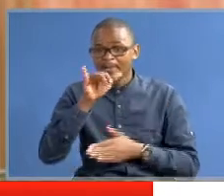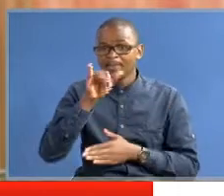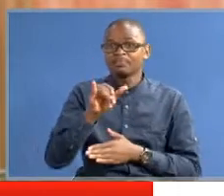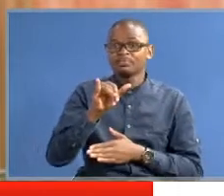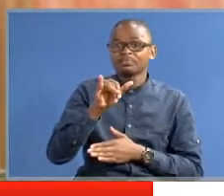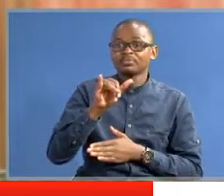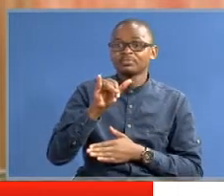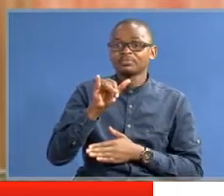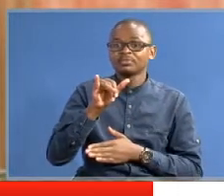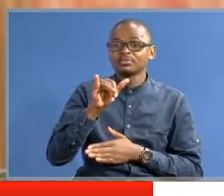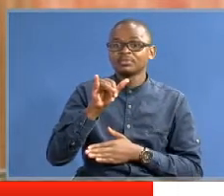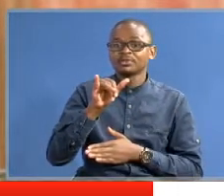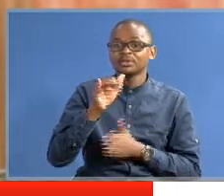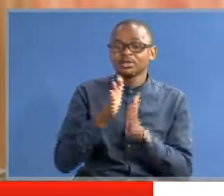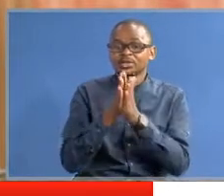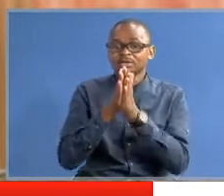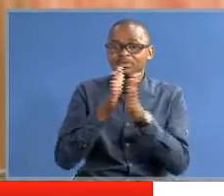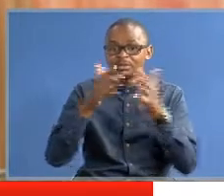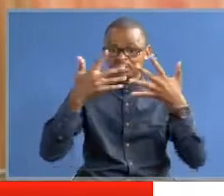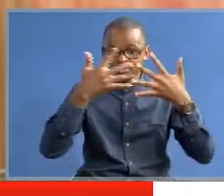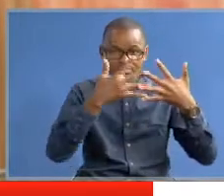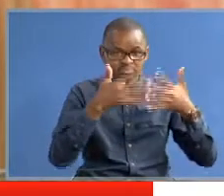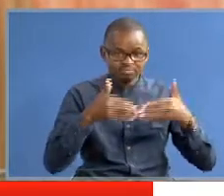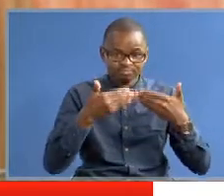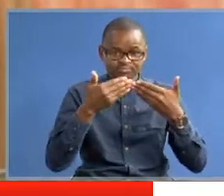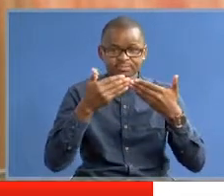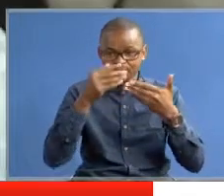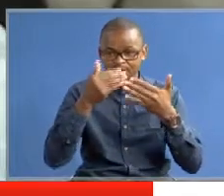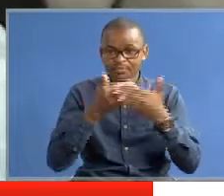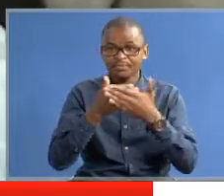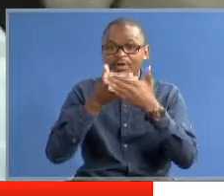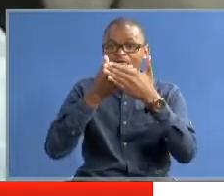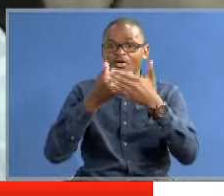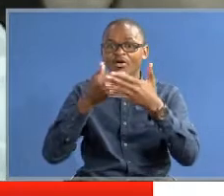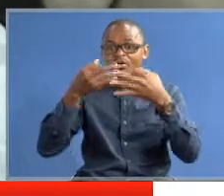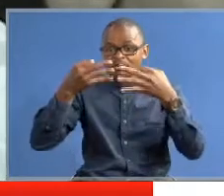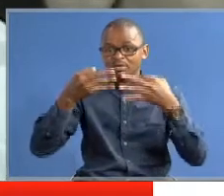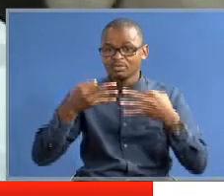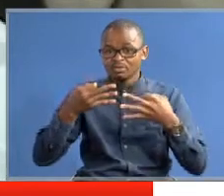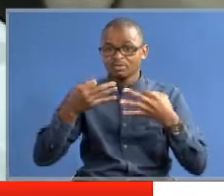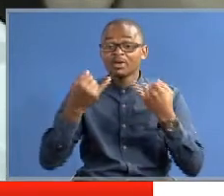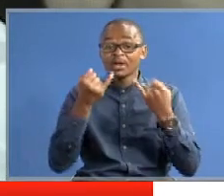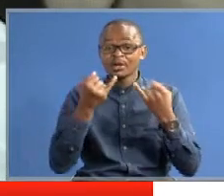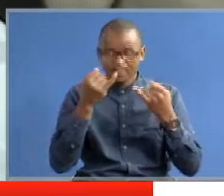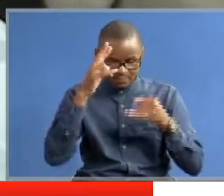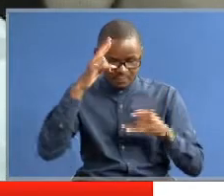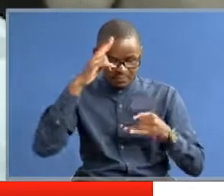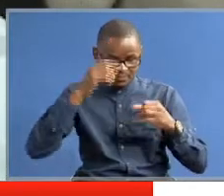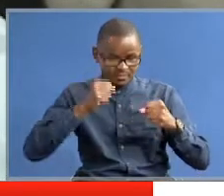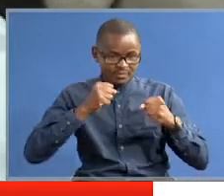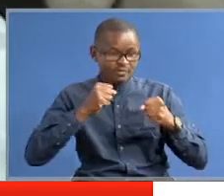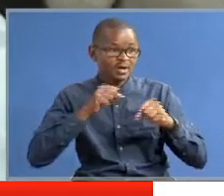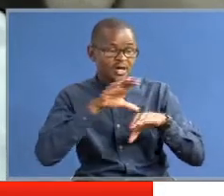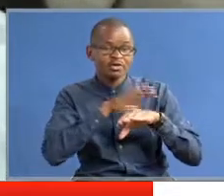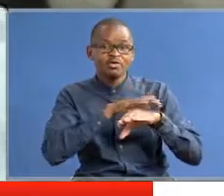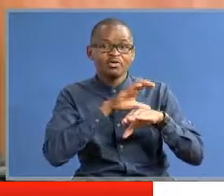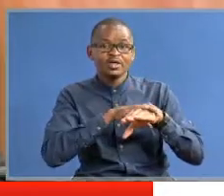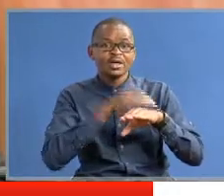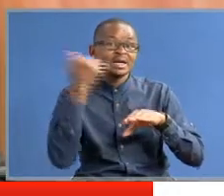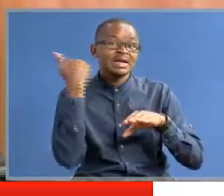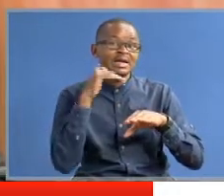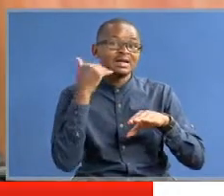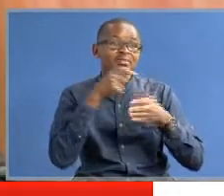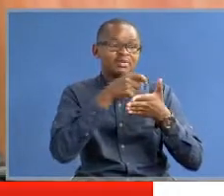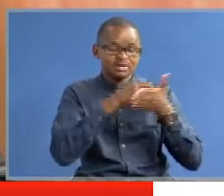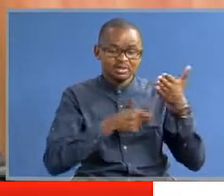Inspector General Hilary Mutyambai to arrest and present the governor before the Accounts Committee will see the police boss face criminal charges.